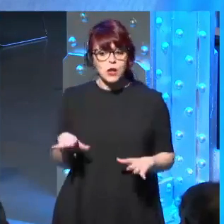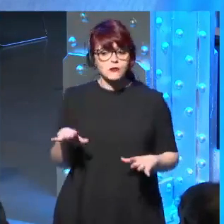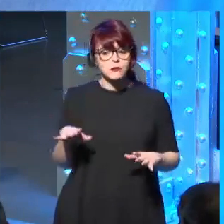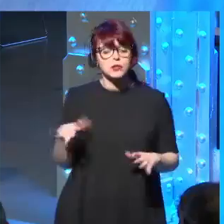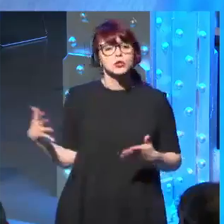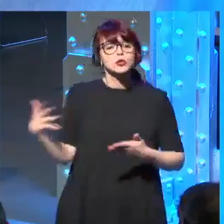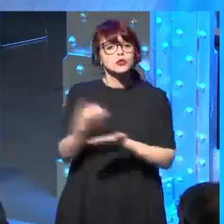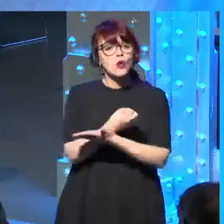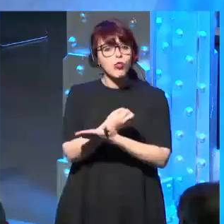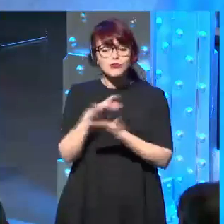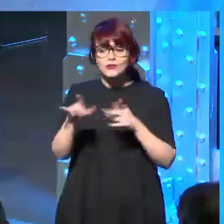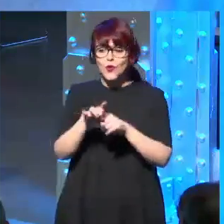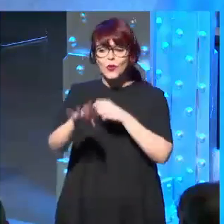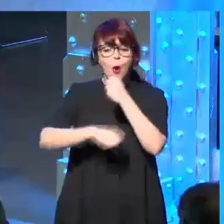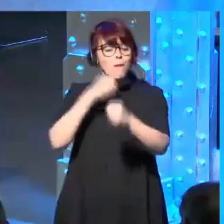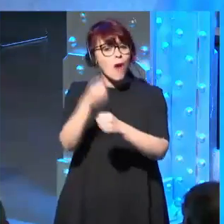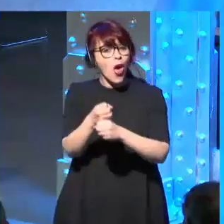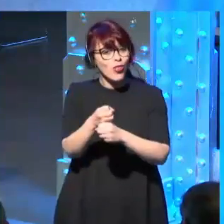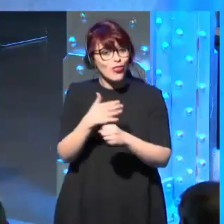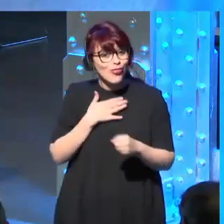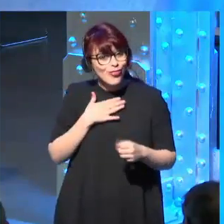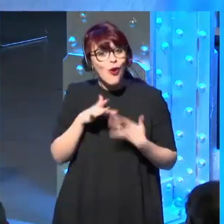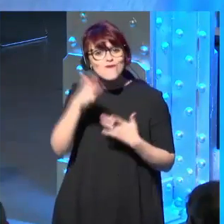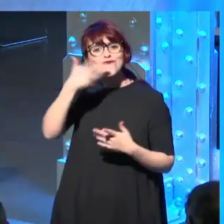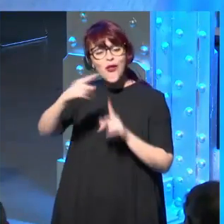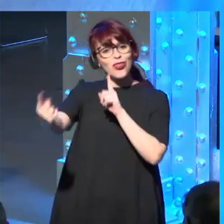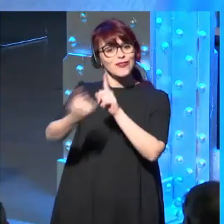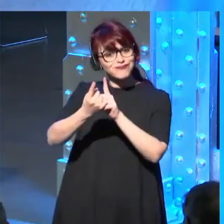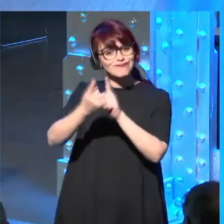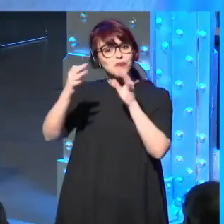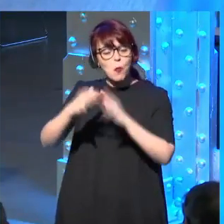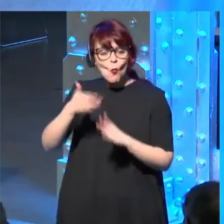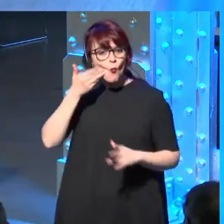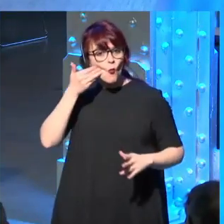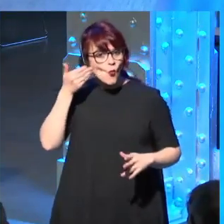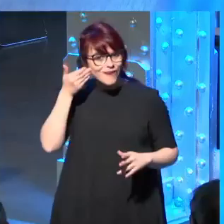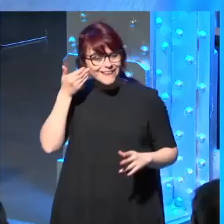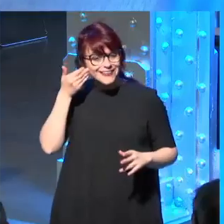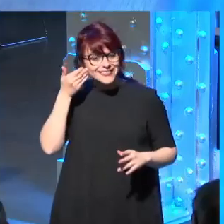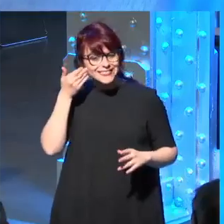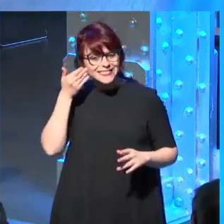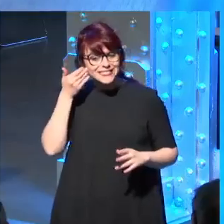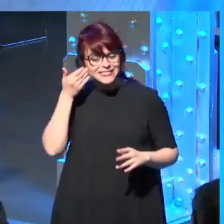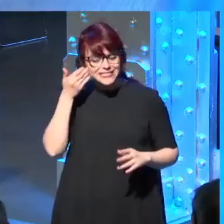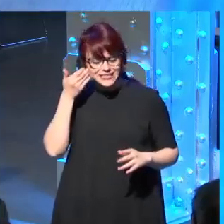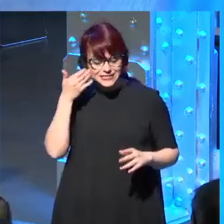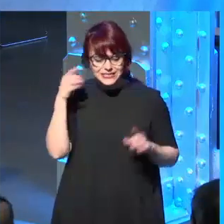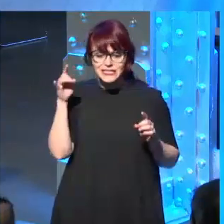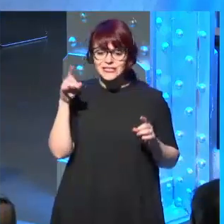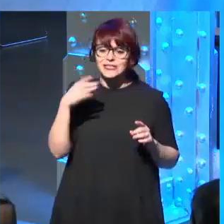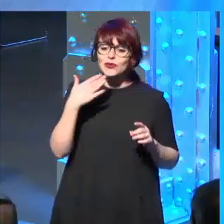I found a well digger very proud of fixing the old wells